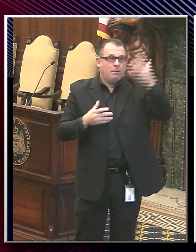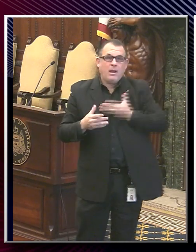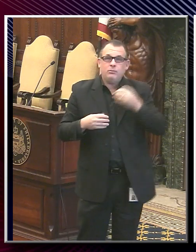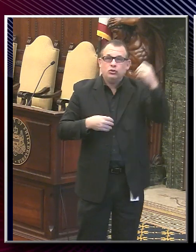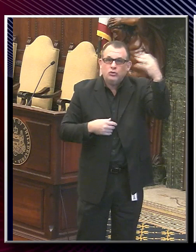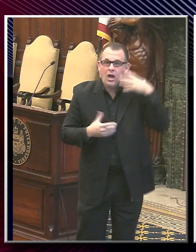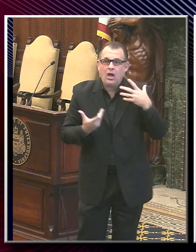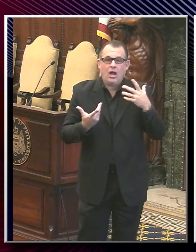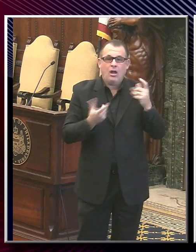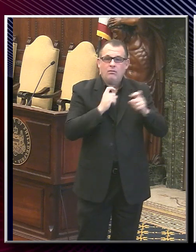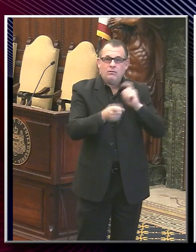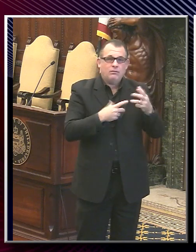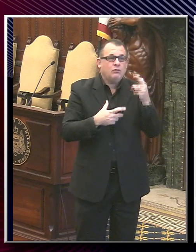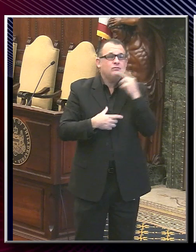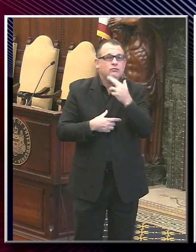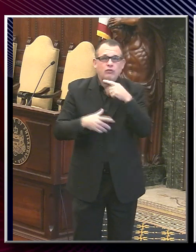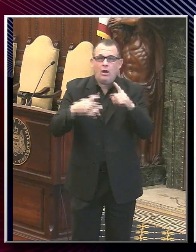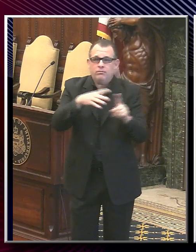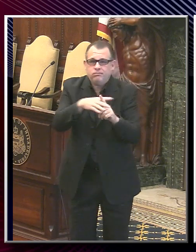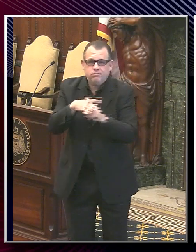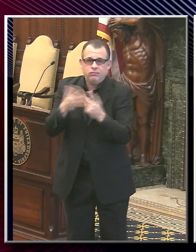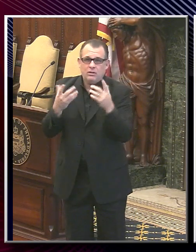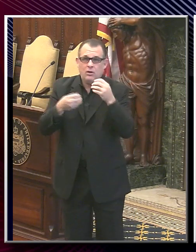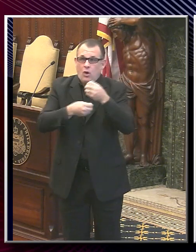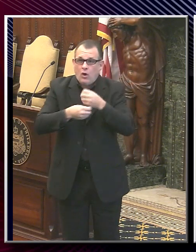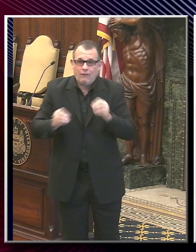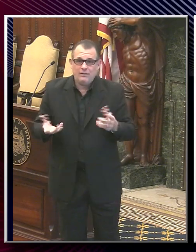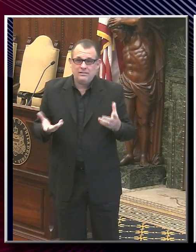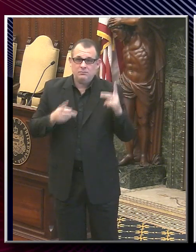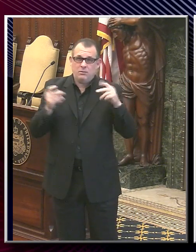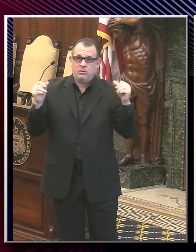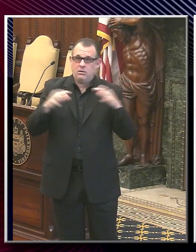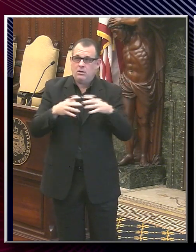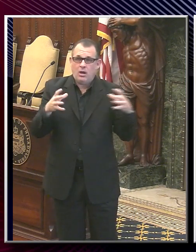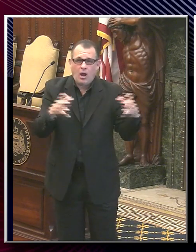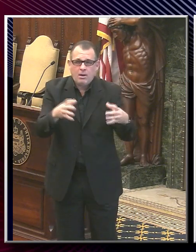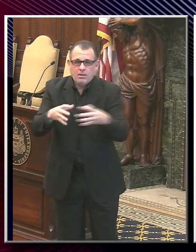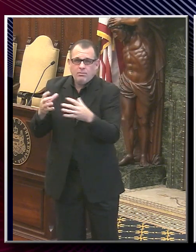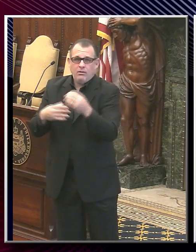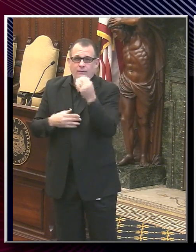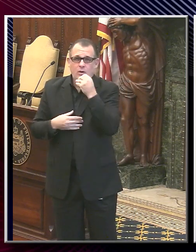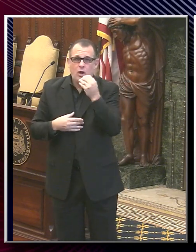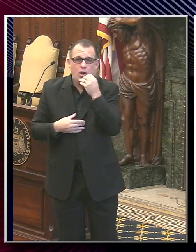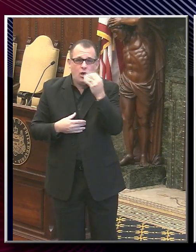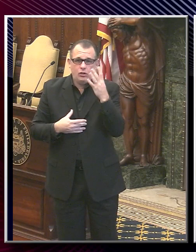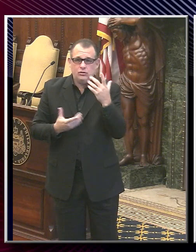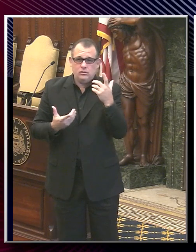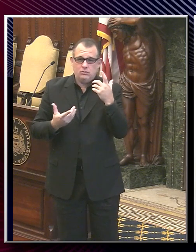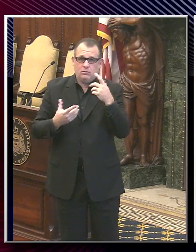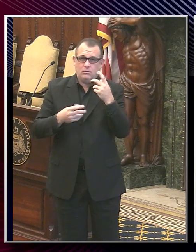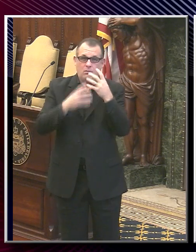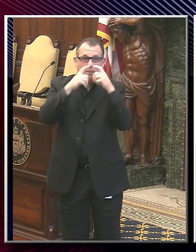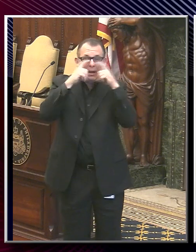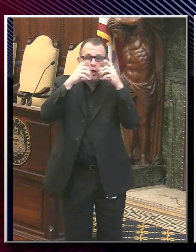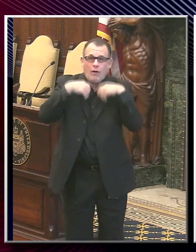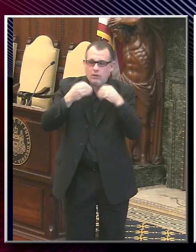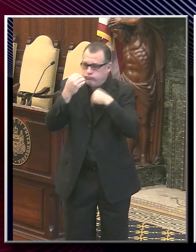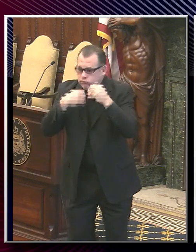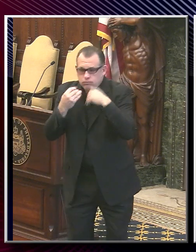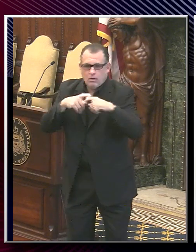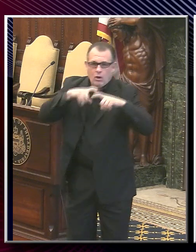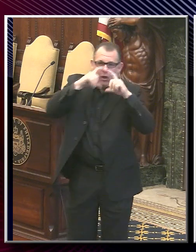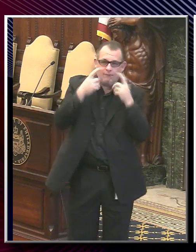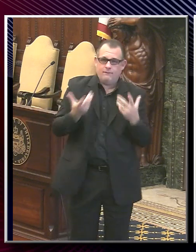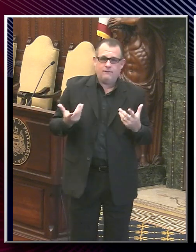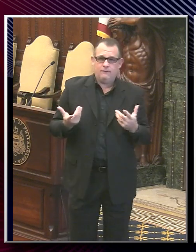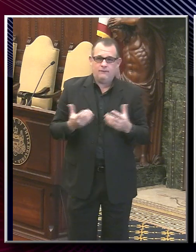in restaurants. It's spreading in offices, particularly when people get together for lunch without wearing masks. It's spreading in carpools. And